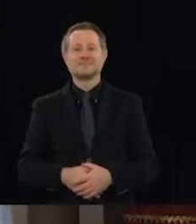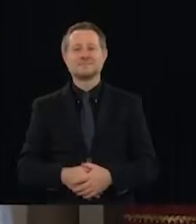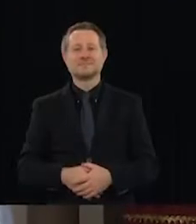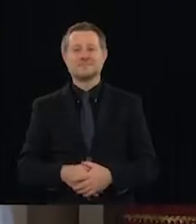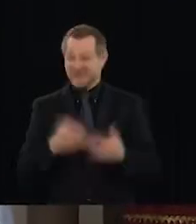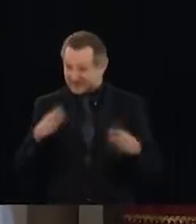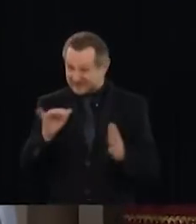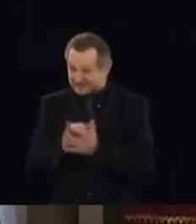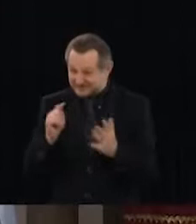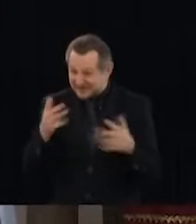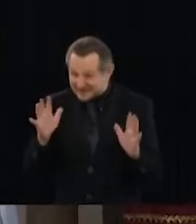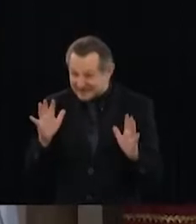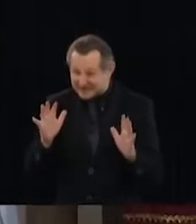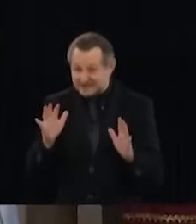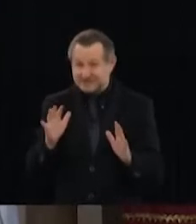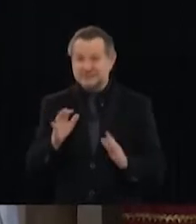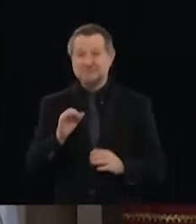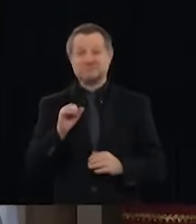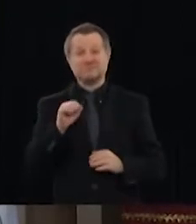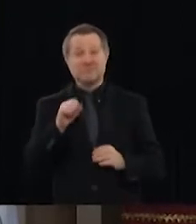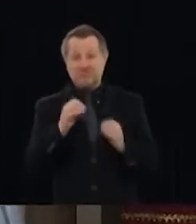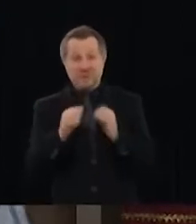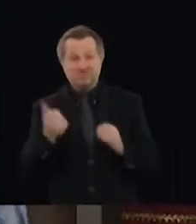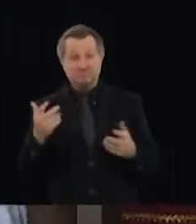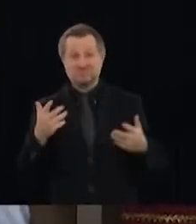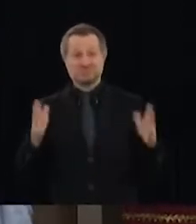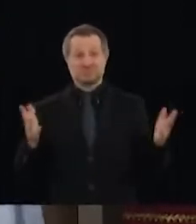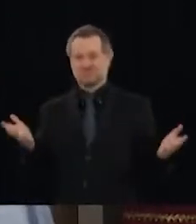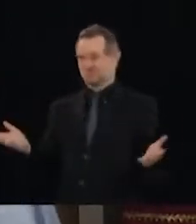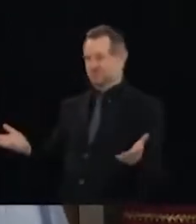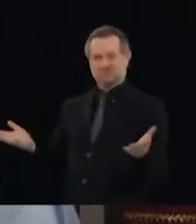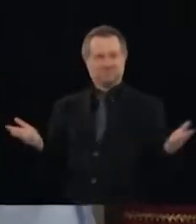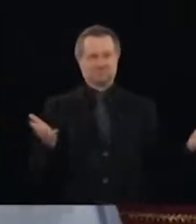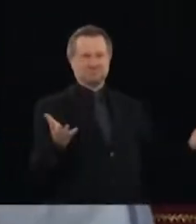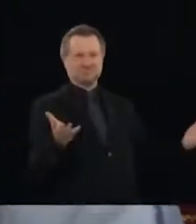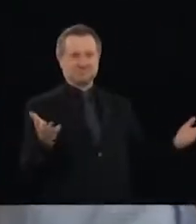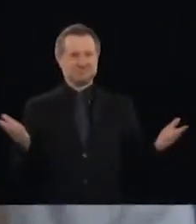"If I'm not here tomorrow, that means I tested positive," the governor quipped.